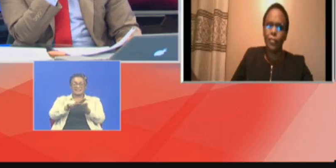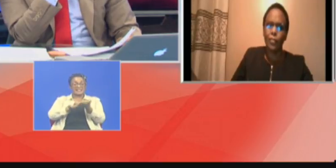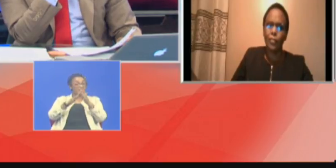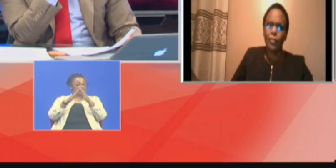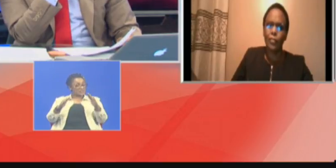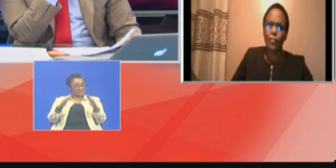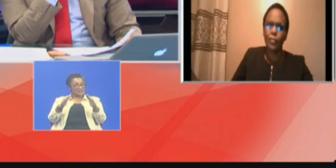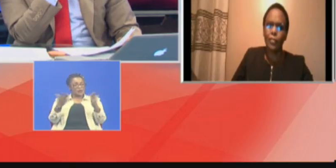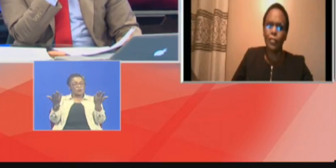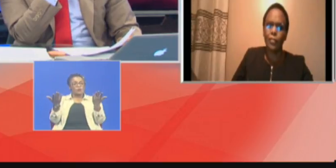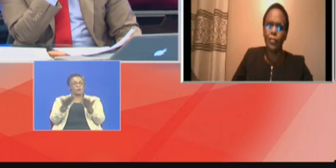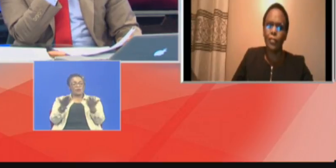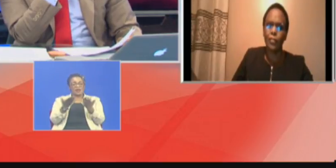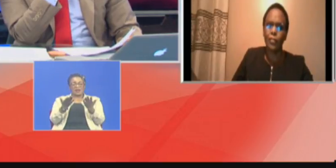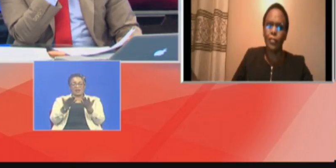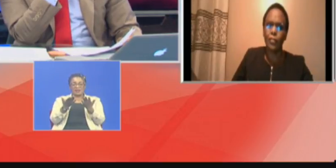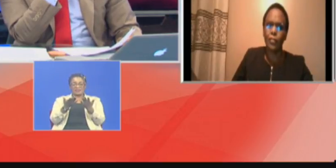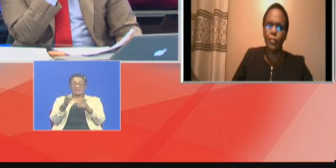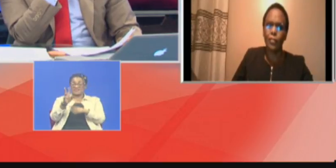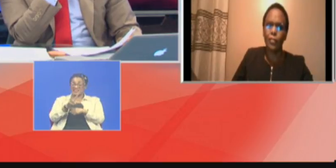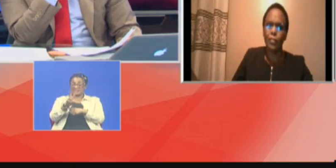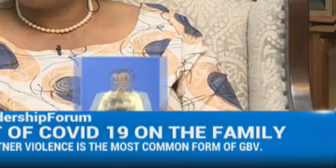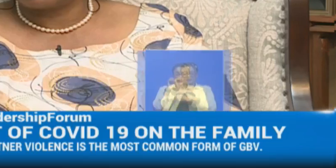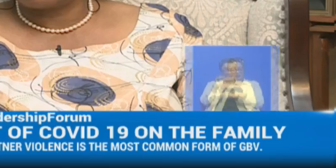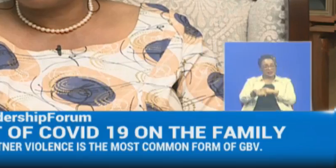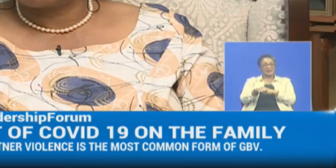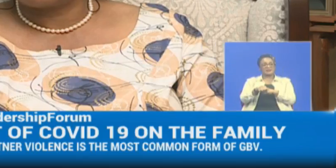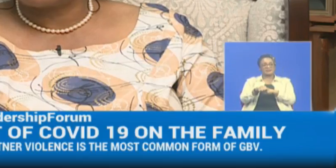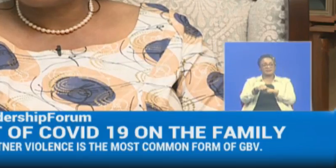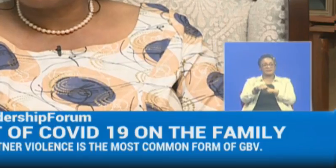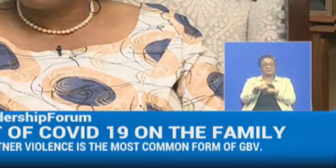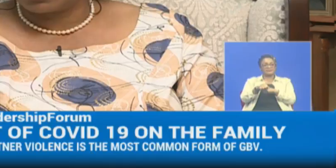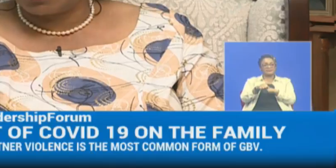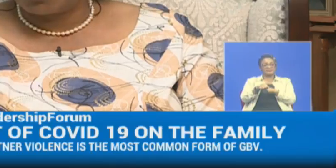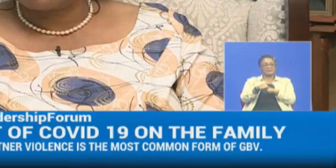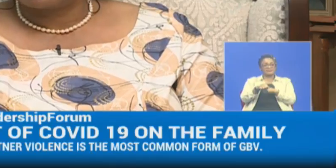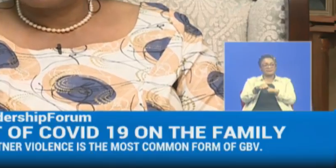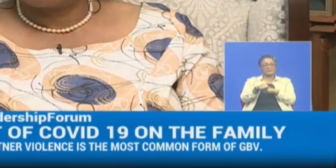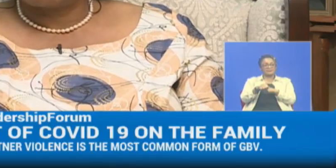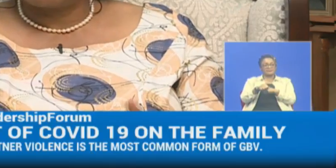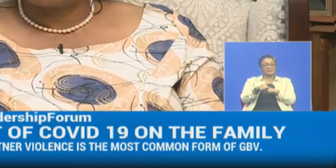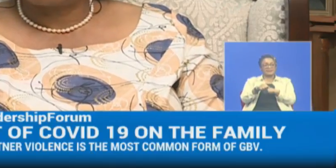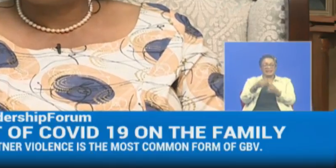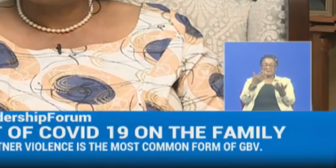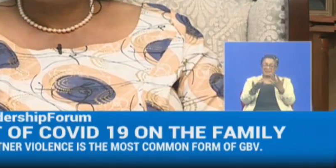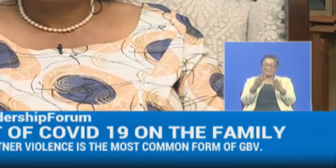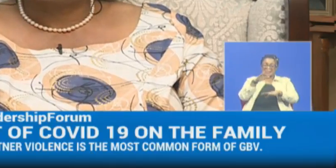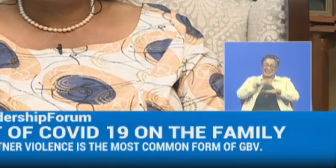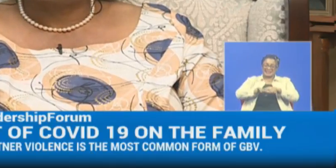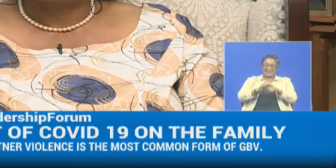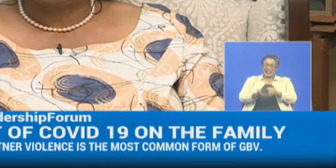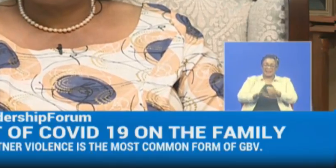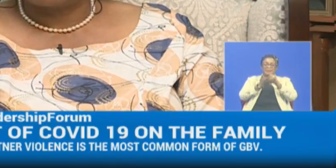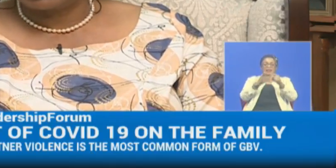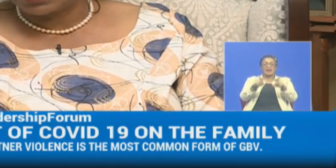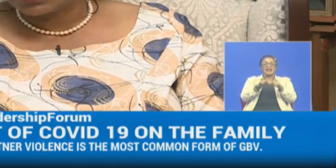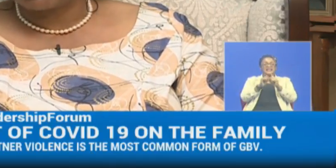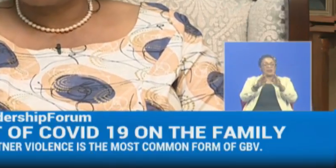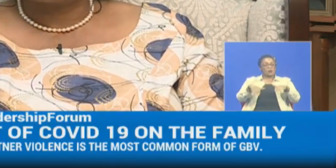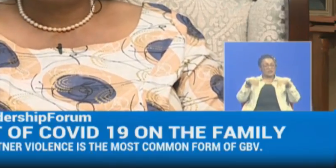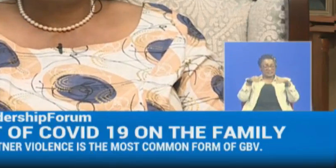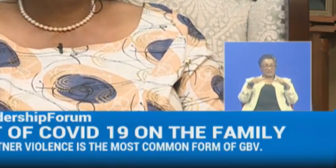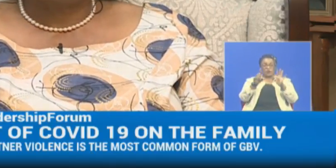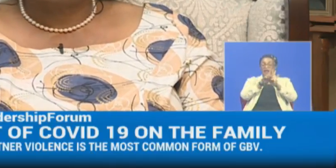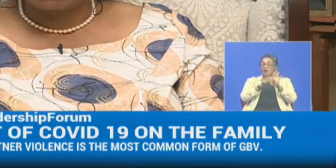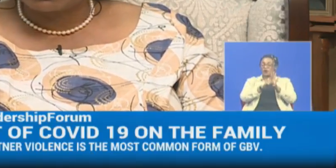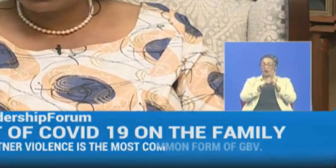where the victims can be can get some help, either when they are waiting for legal redress or